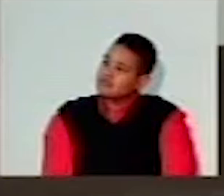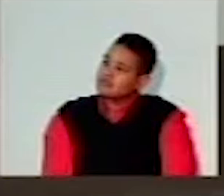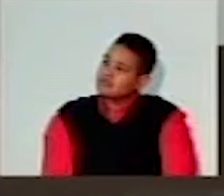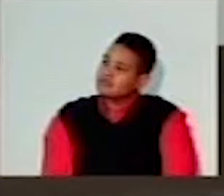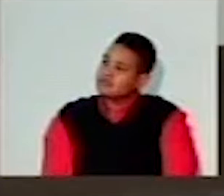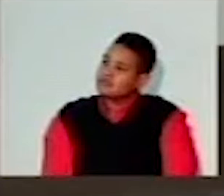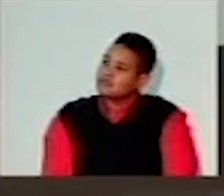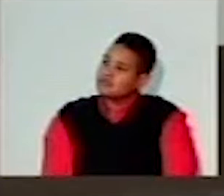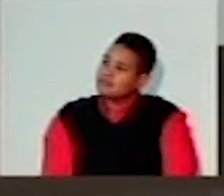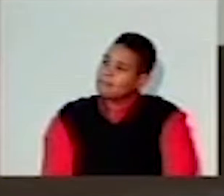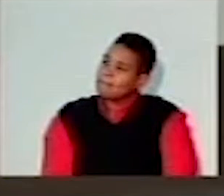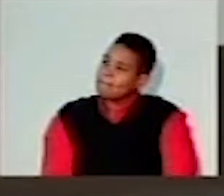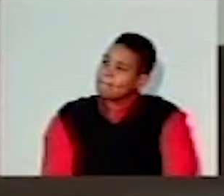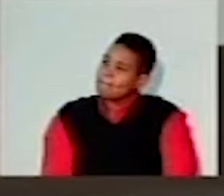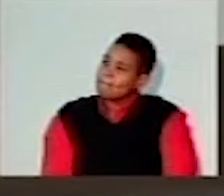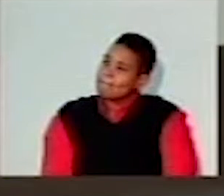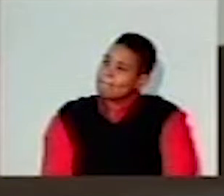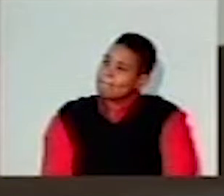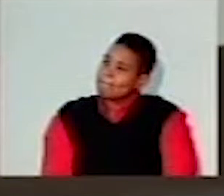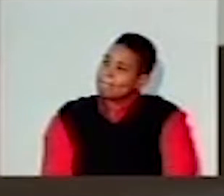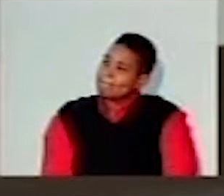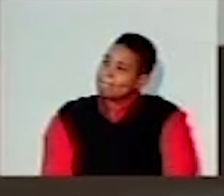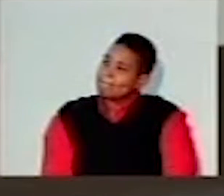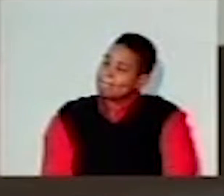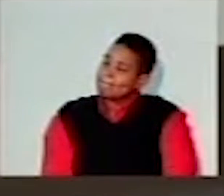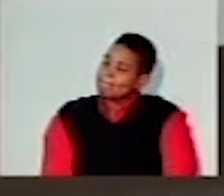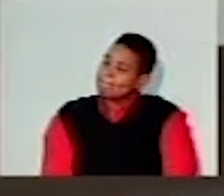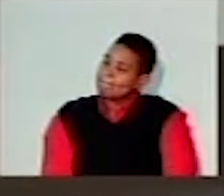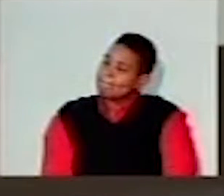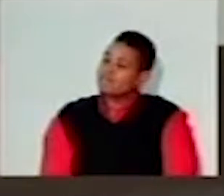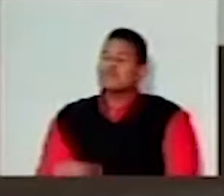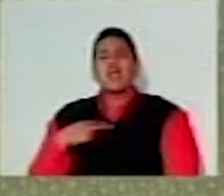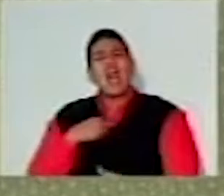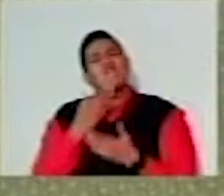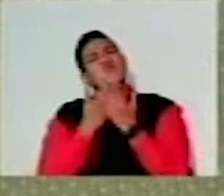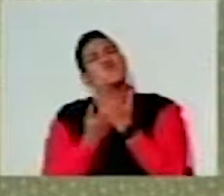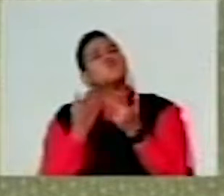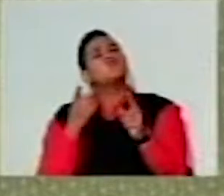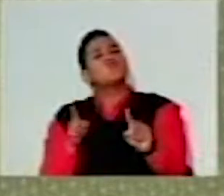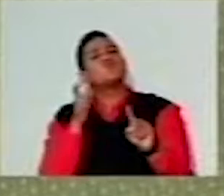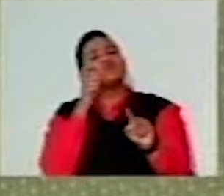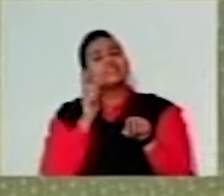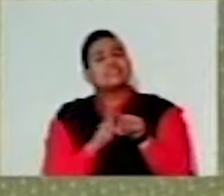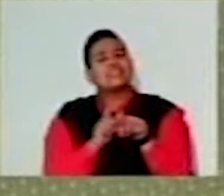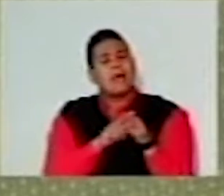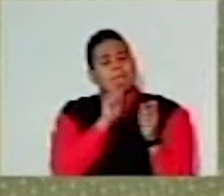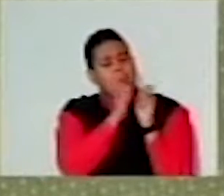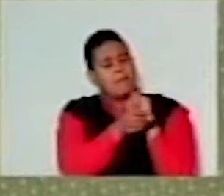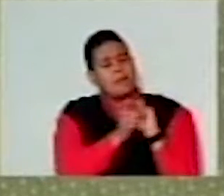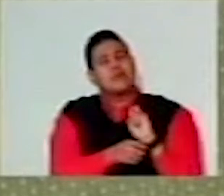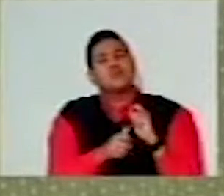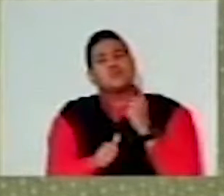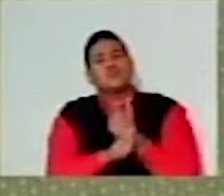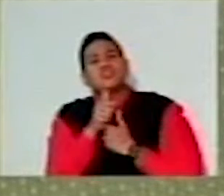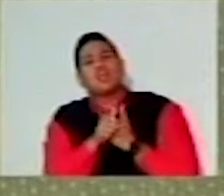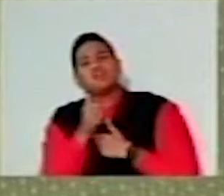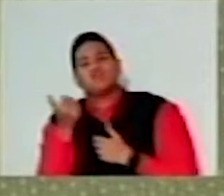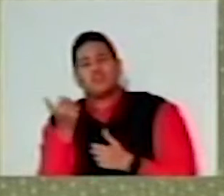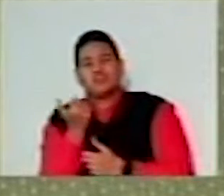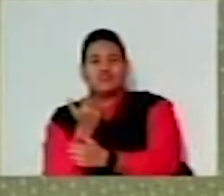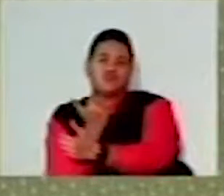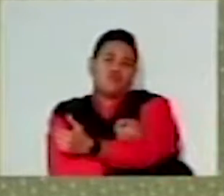recent times from the amendment to the Dangerous Drugs Act,